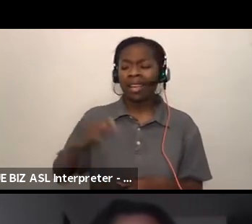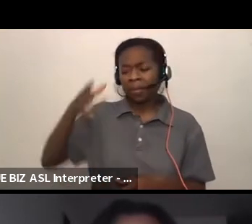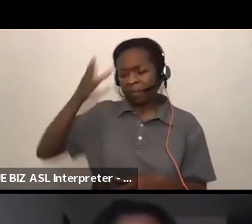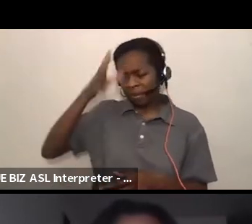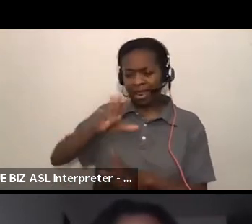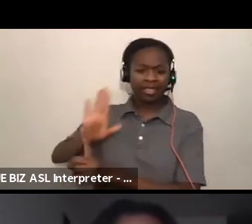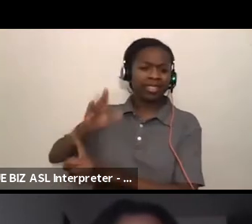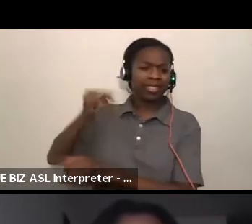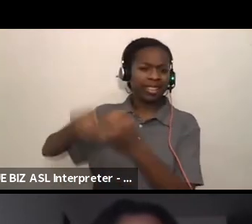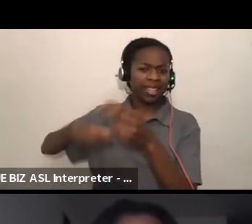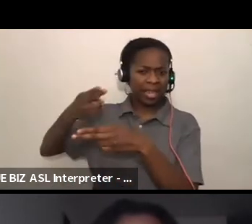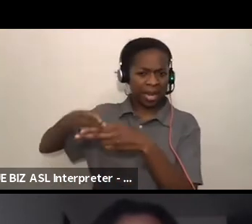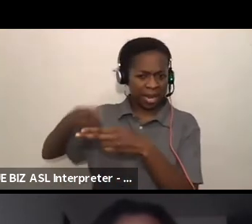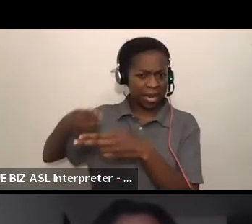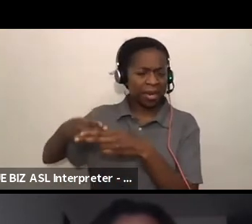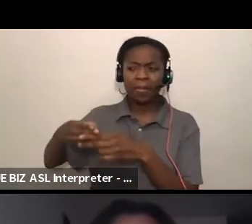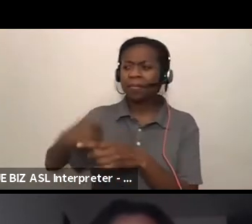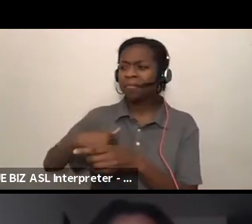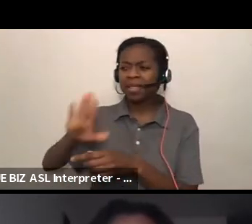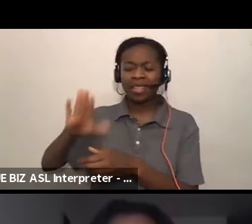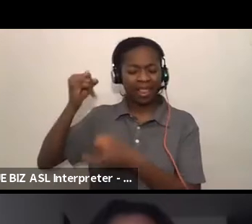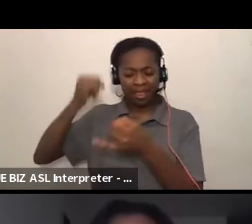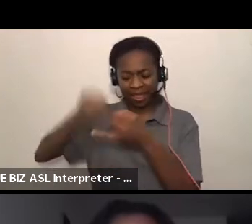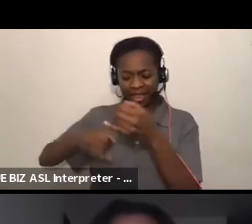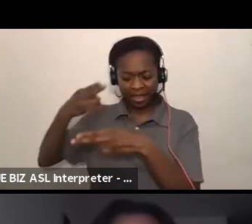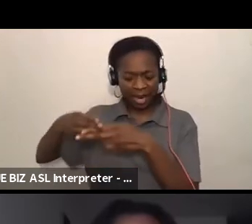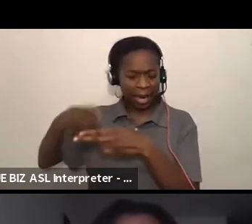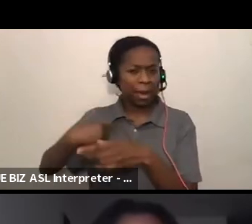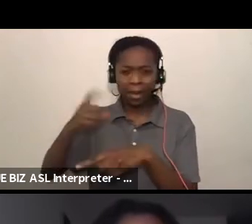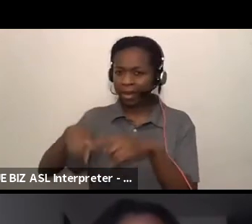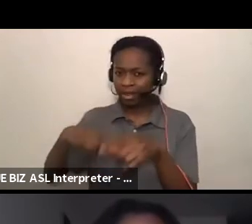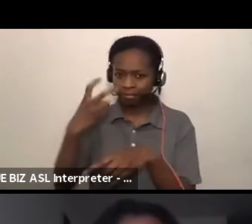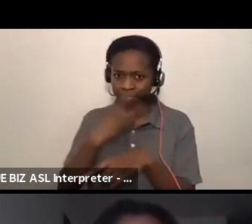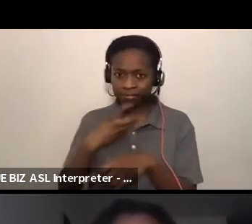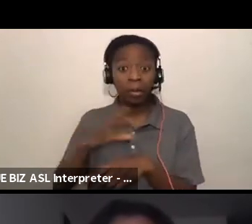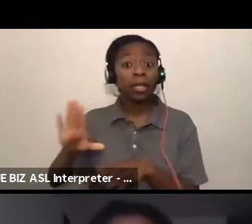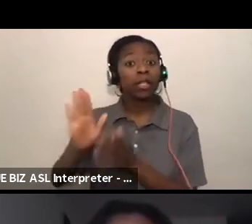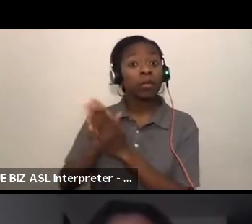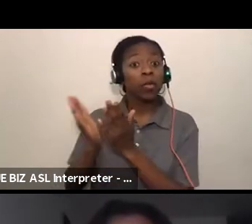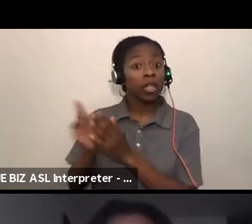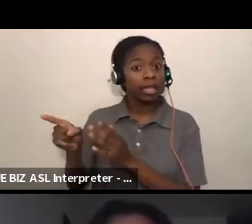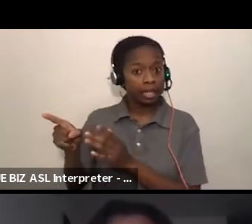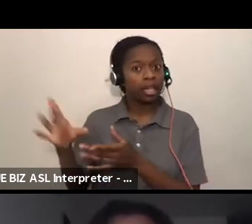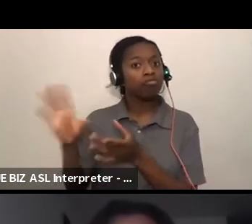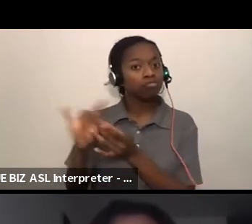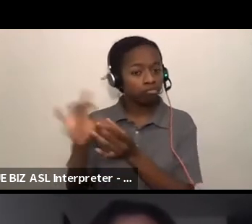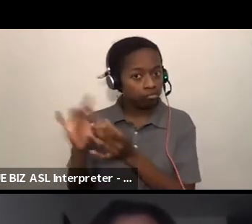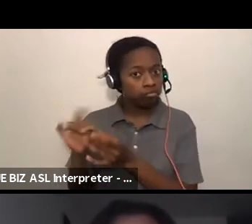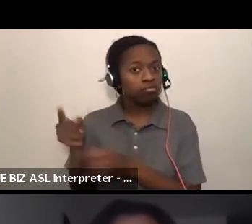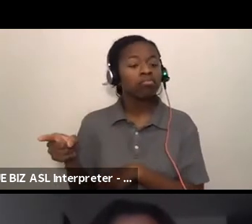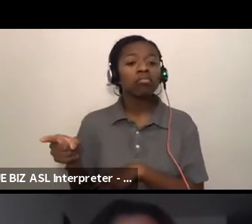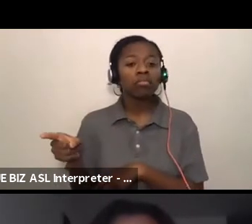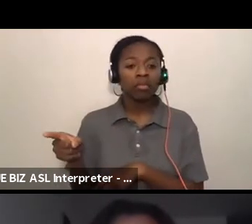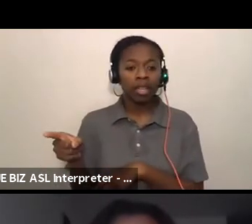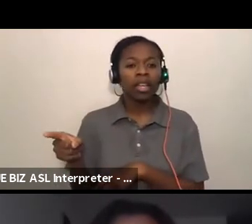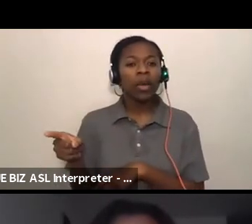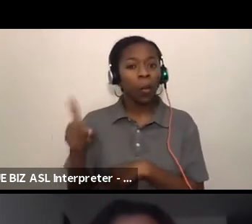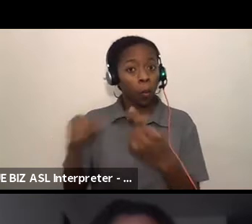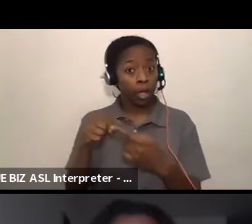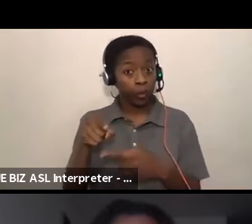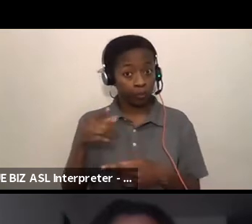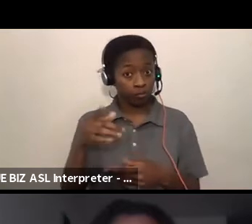feel bad, but Resimo, who wrote My Grandmother's Hands, like, a lot of times in that book, he references the fact that when you experience